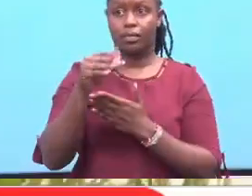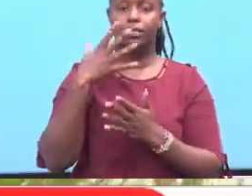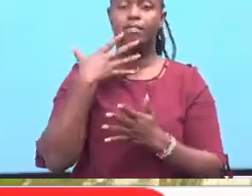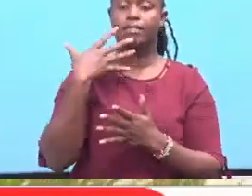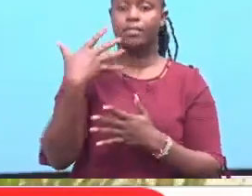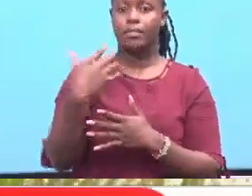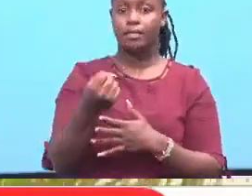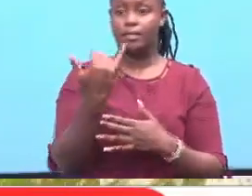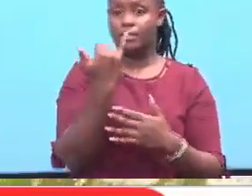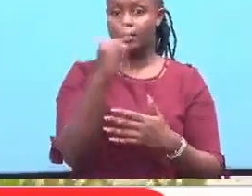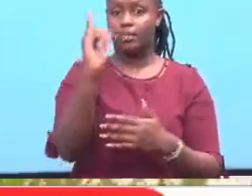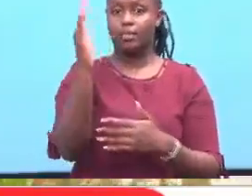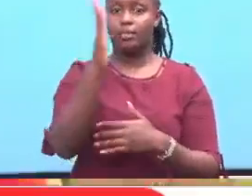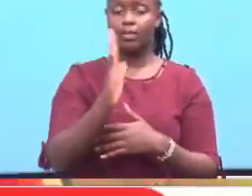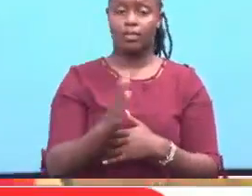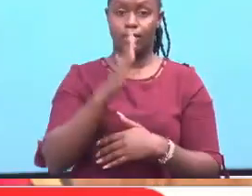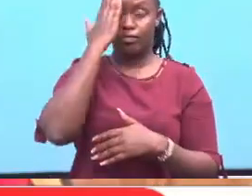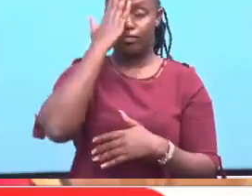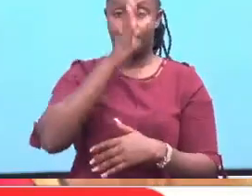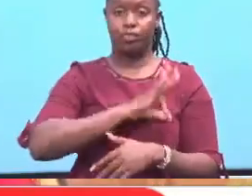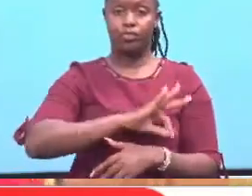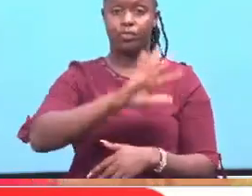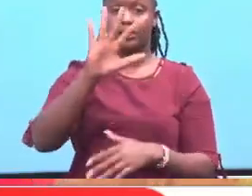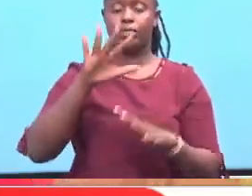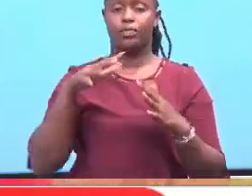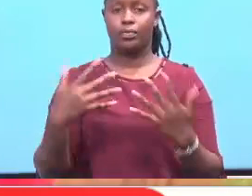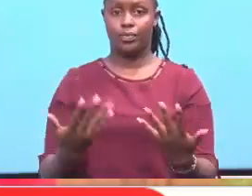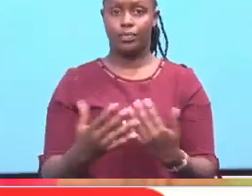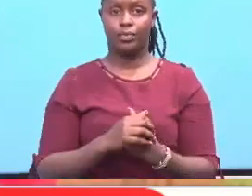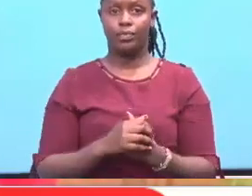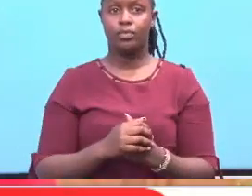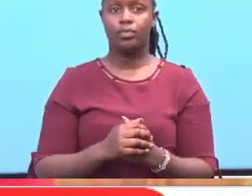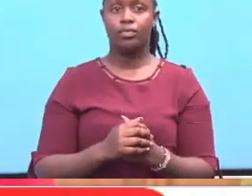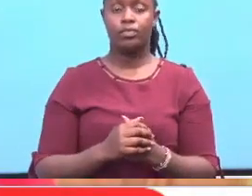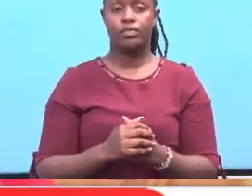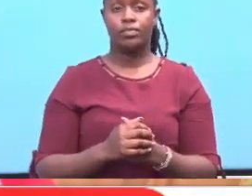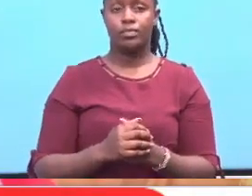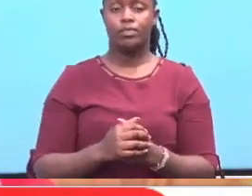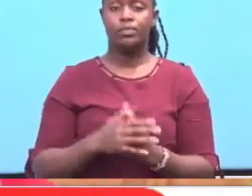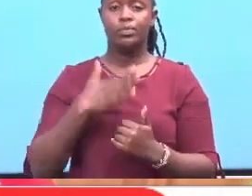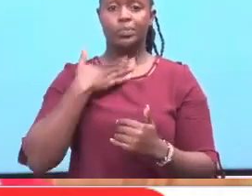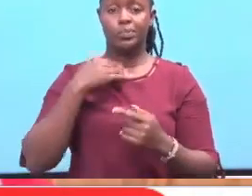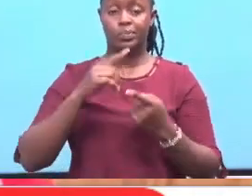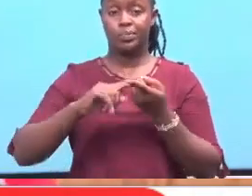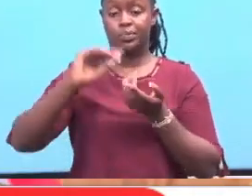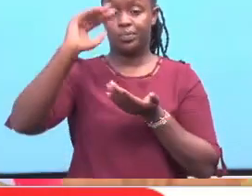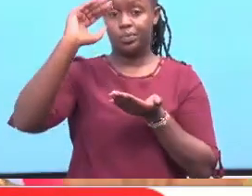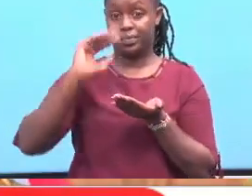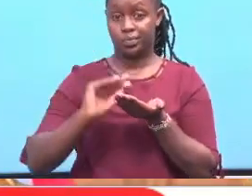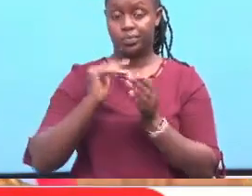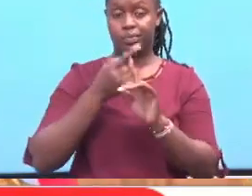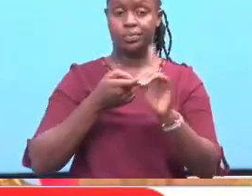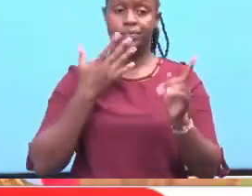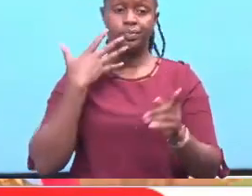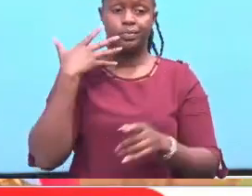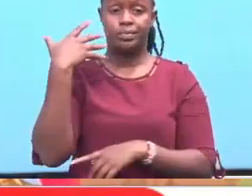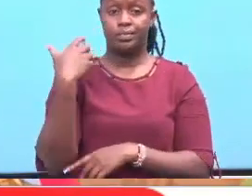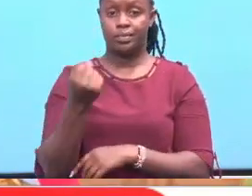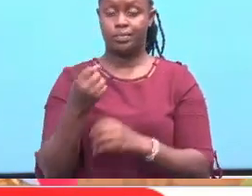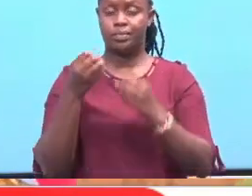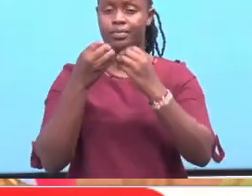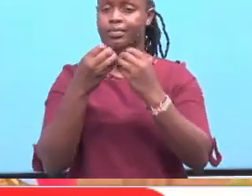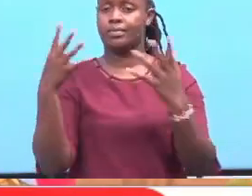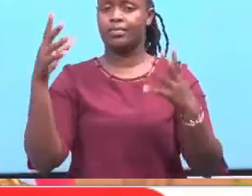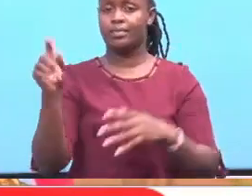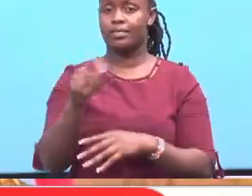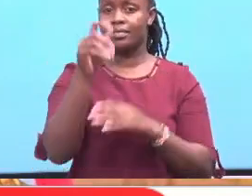they did not know what their benefit is. We want to reduce from 500 to 300. Many Kenyans have asked